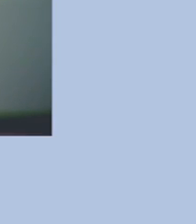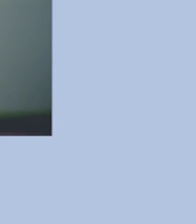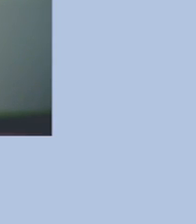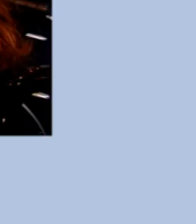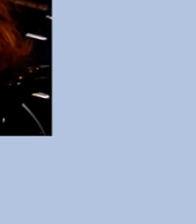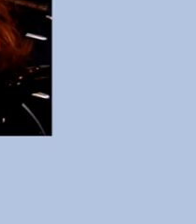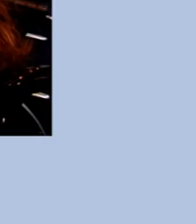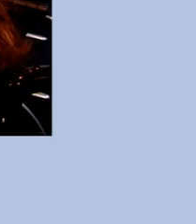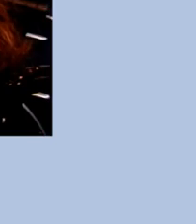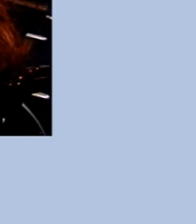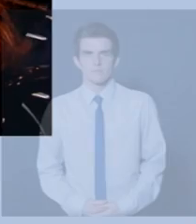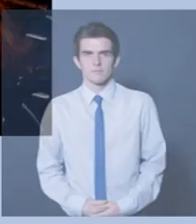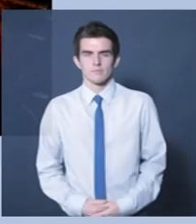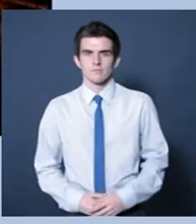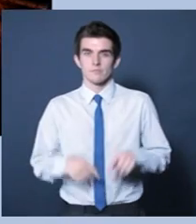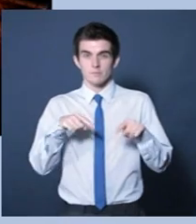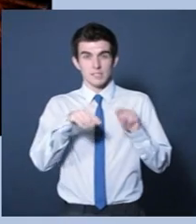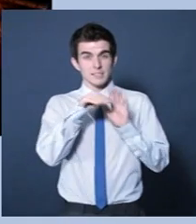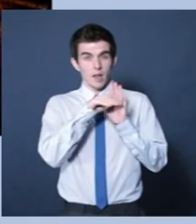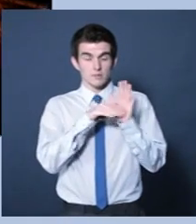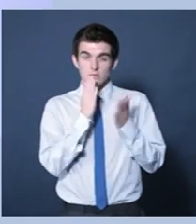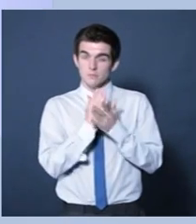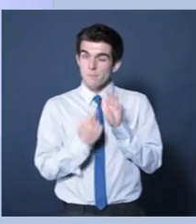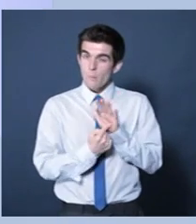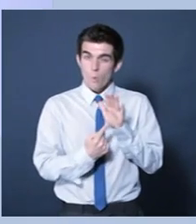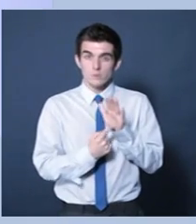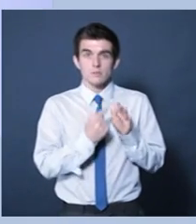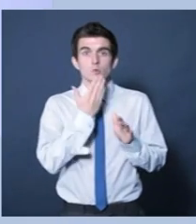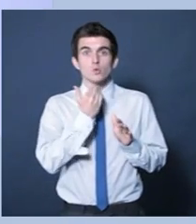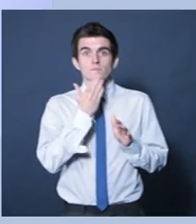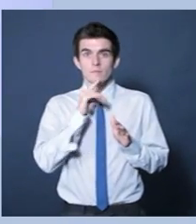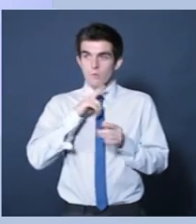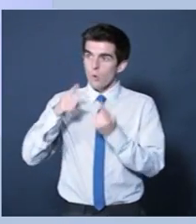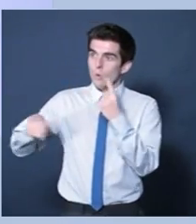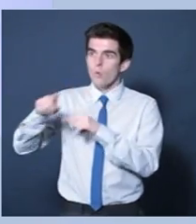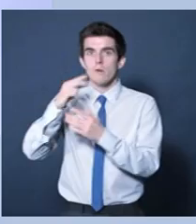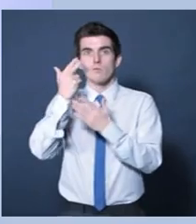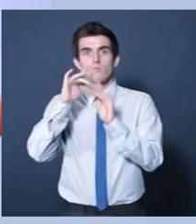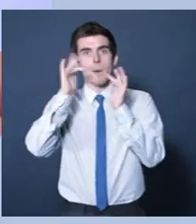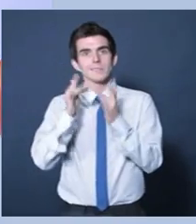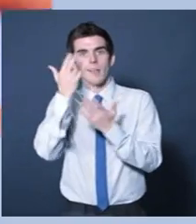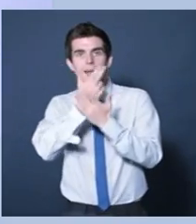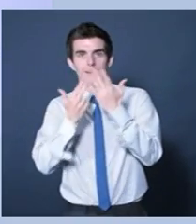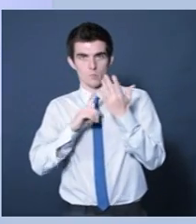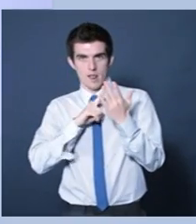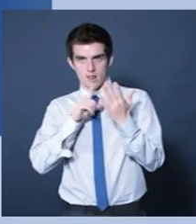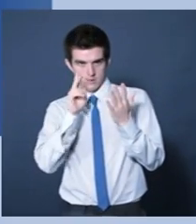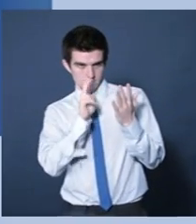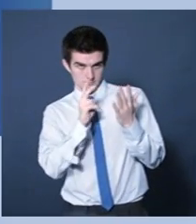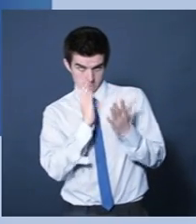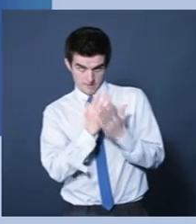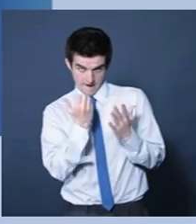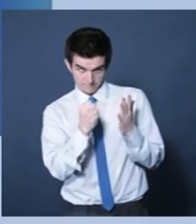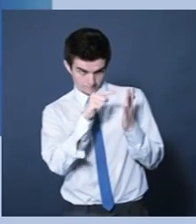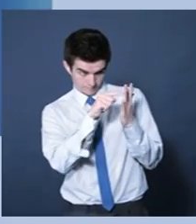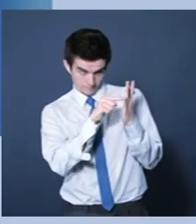certain number of people. Standards are very important and useful to web designers to help them be able to make